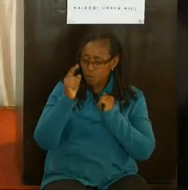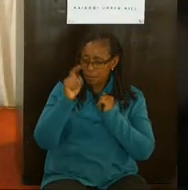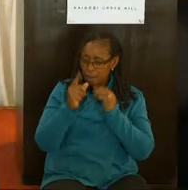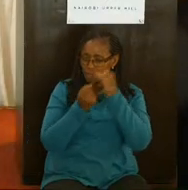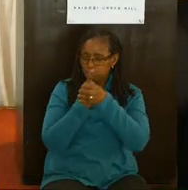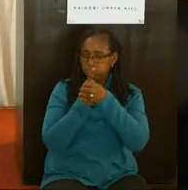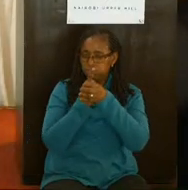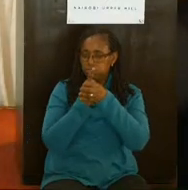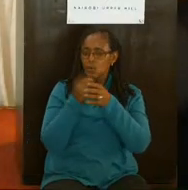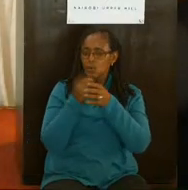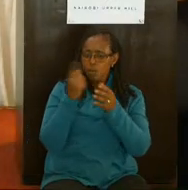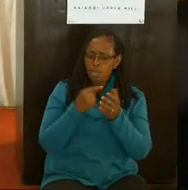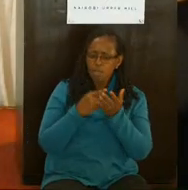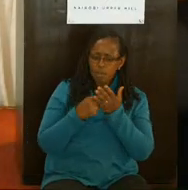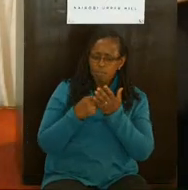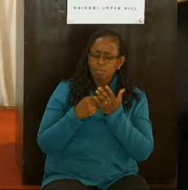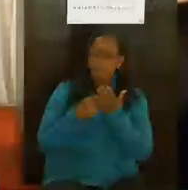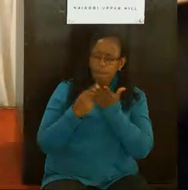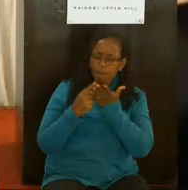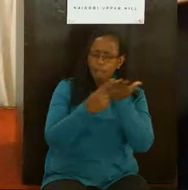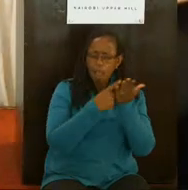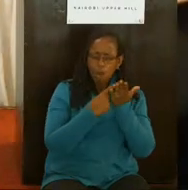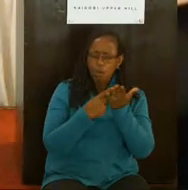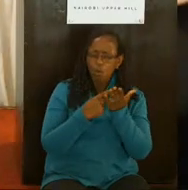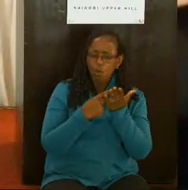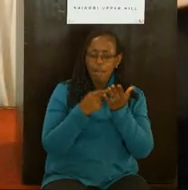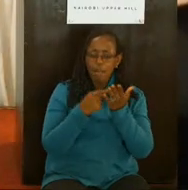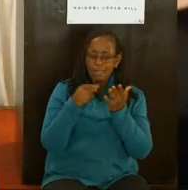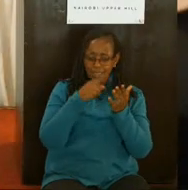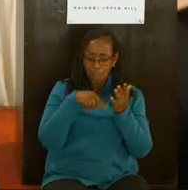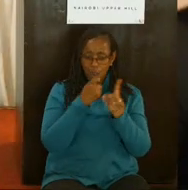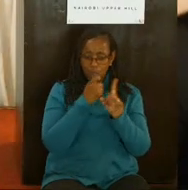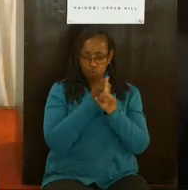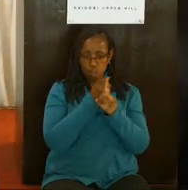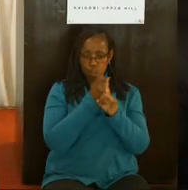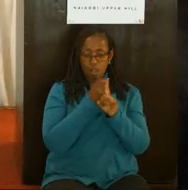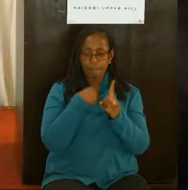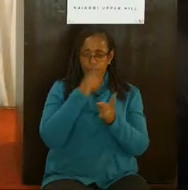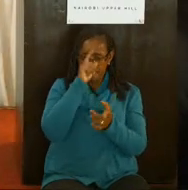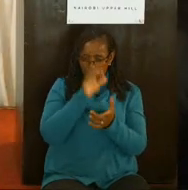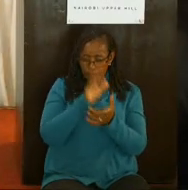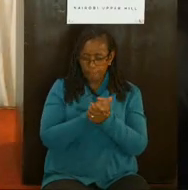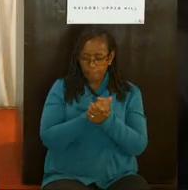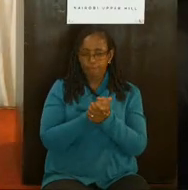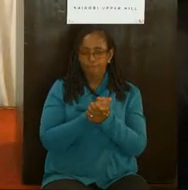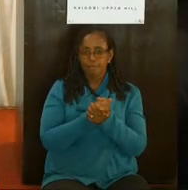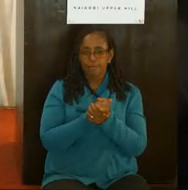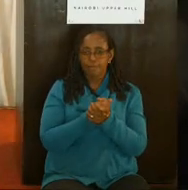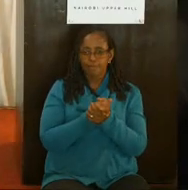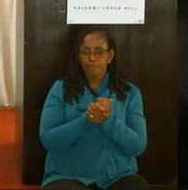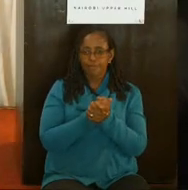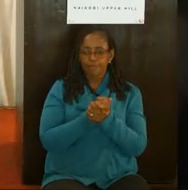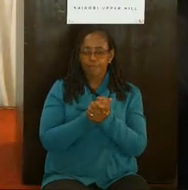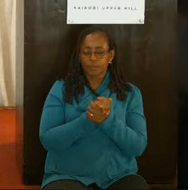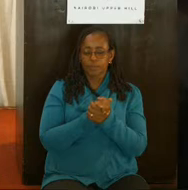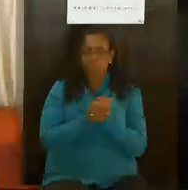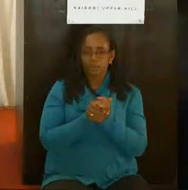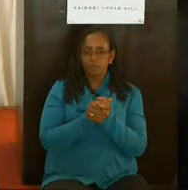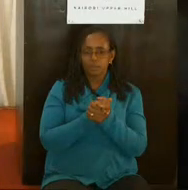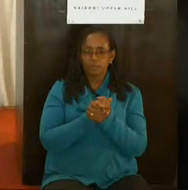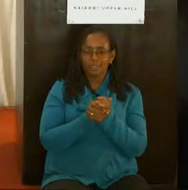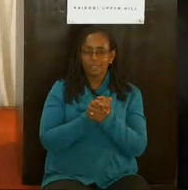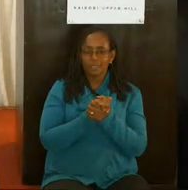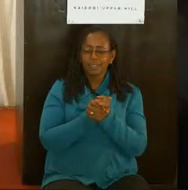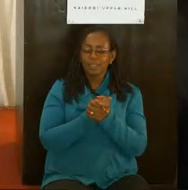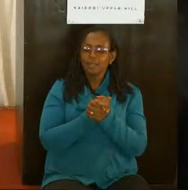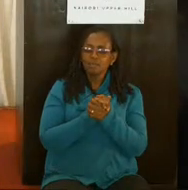we do dialogue as our our tool and I believe that putting this across is not